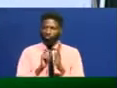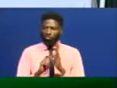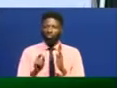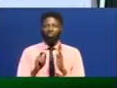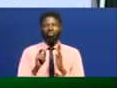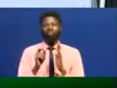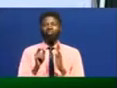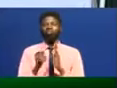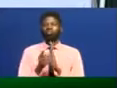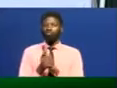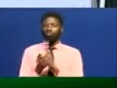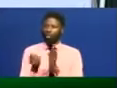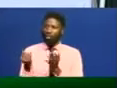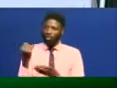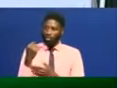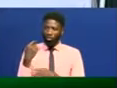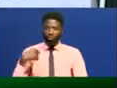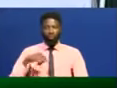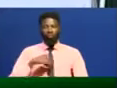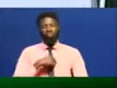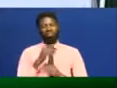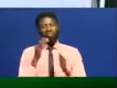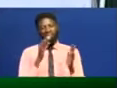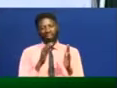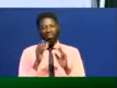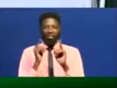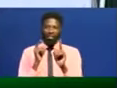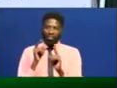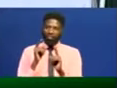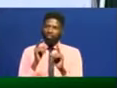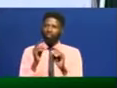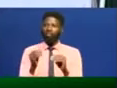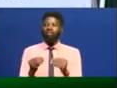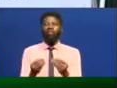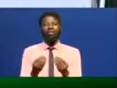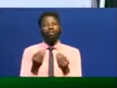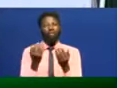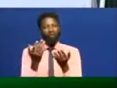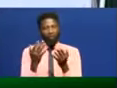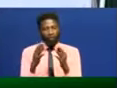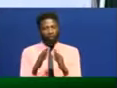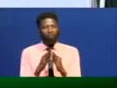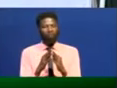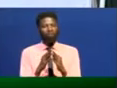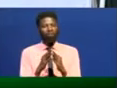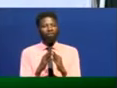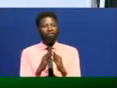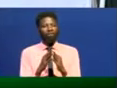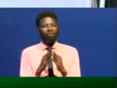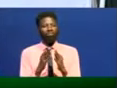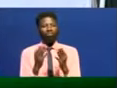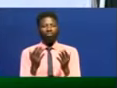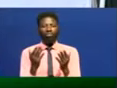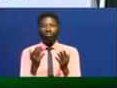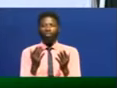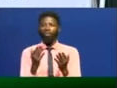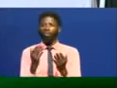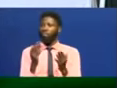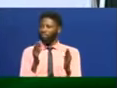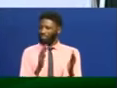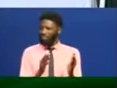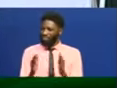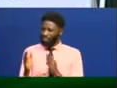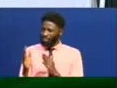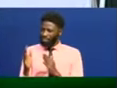intentional, we are structured in providing a pipeline, a conveyor belt from the